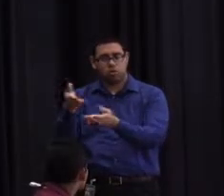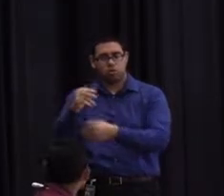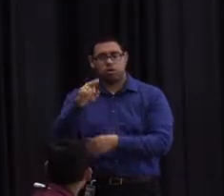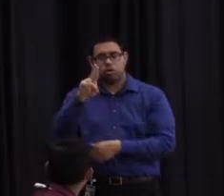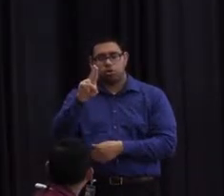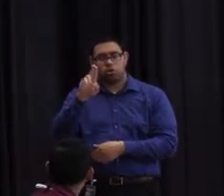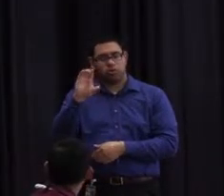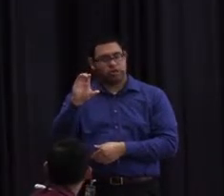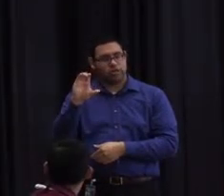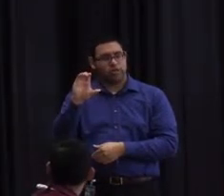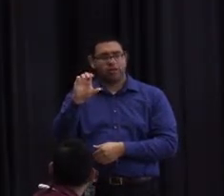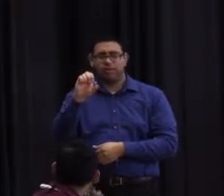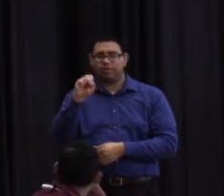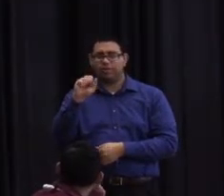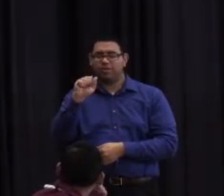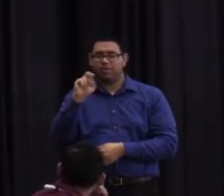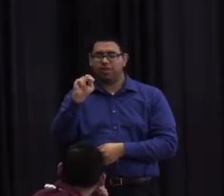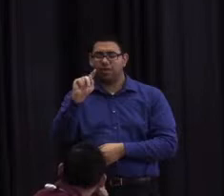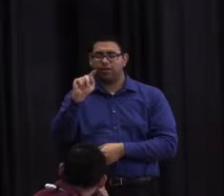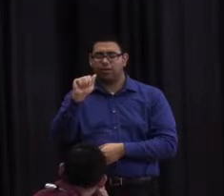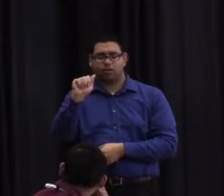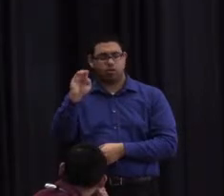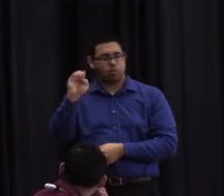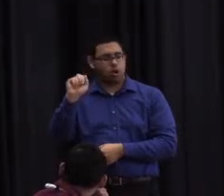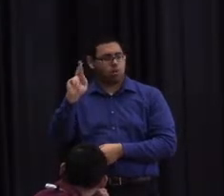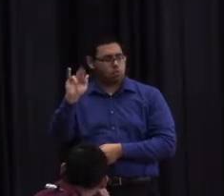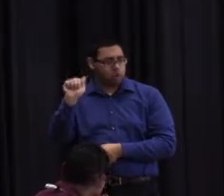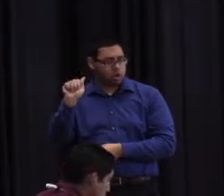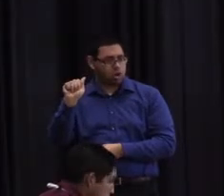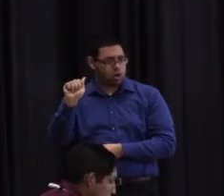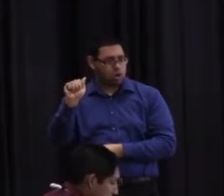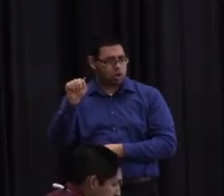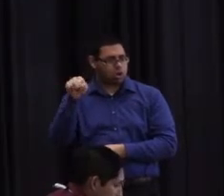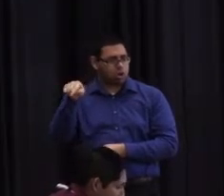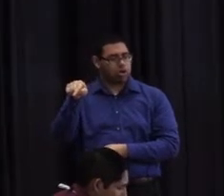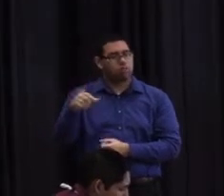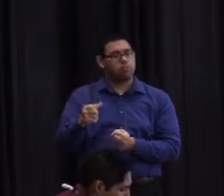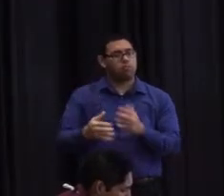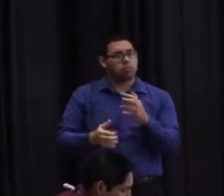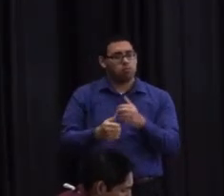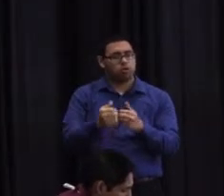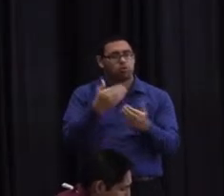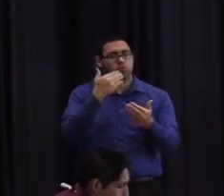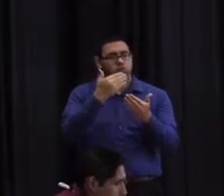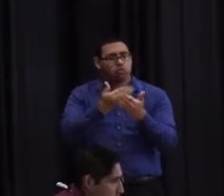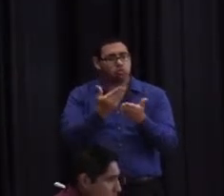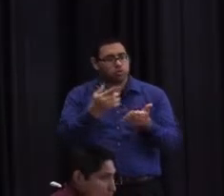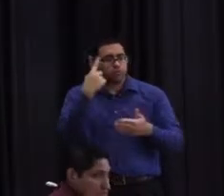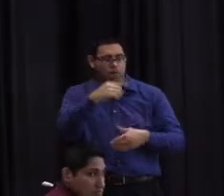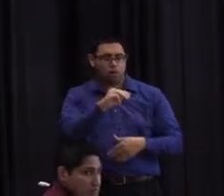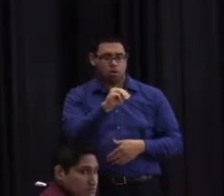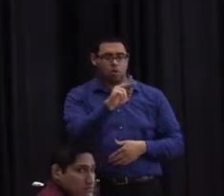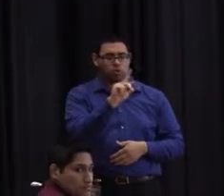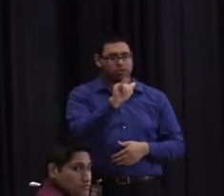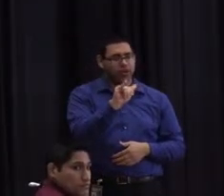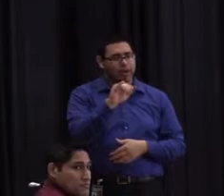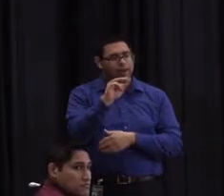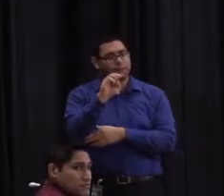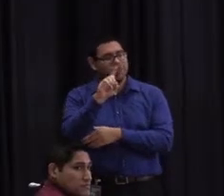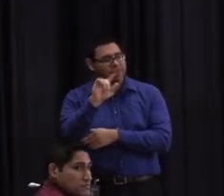Santa Barbara, and has done a lot of really good stuff on multimedia